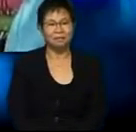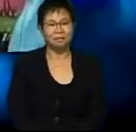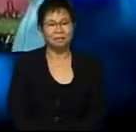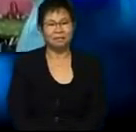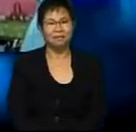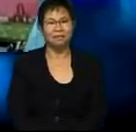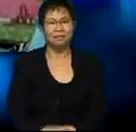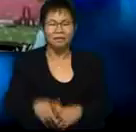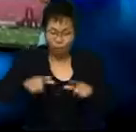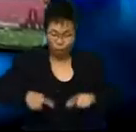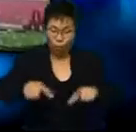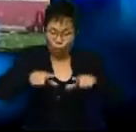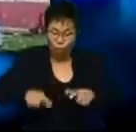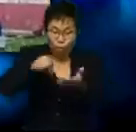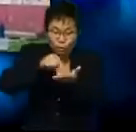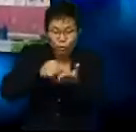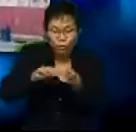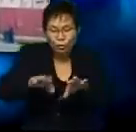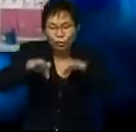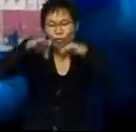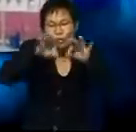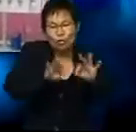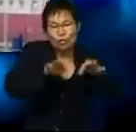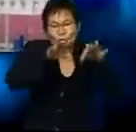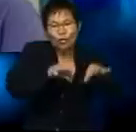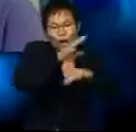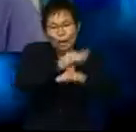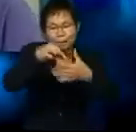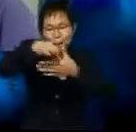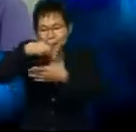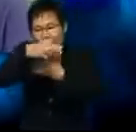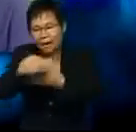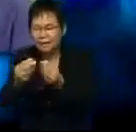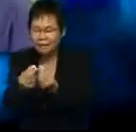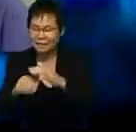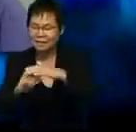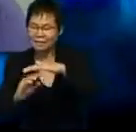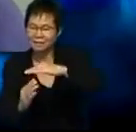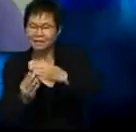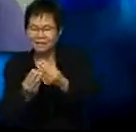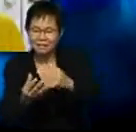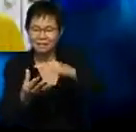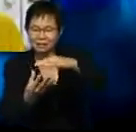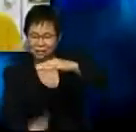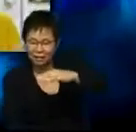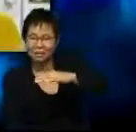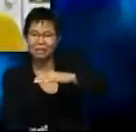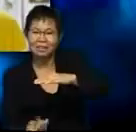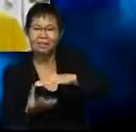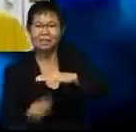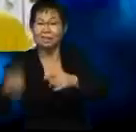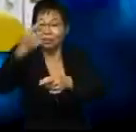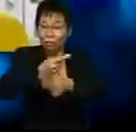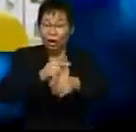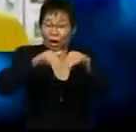The wood chip floats, but the paper clip and sand sink. Yes, you are right. How do